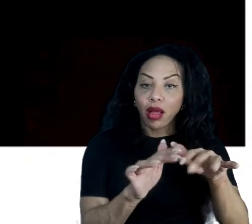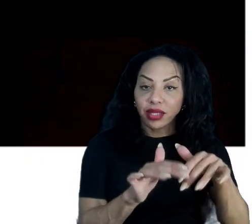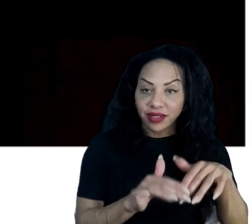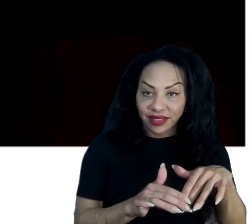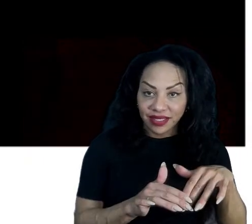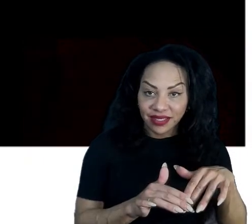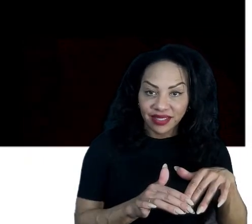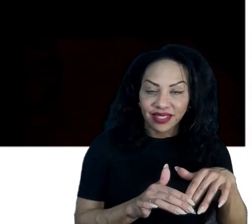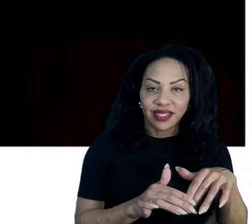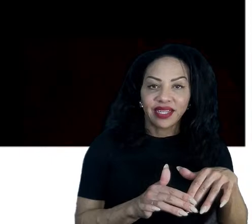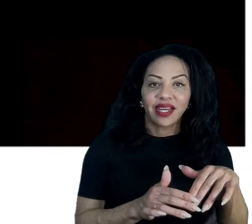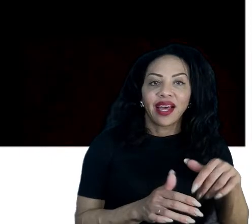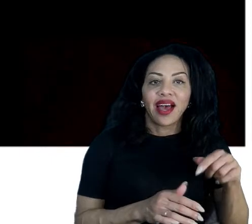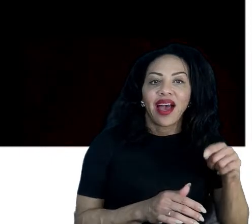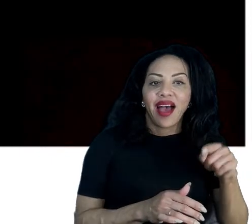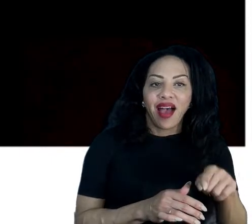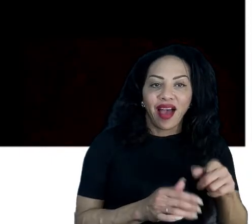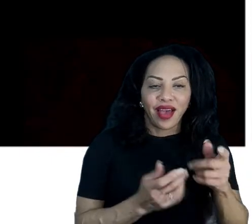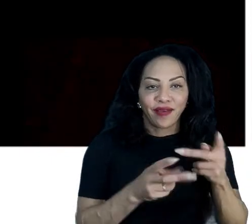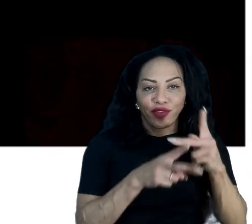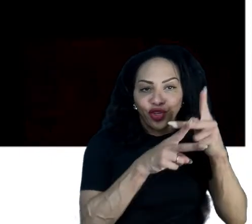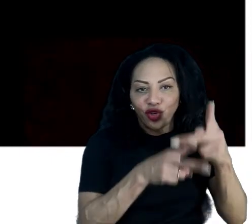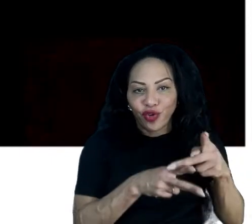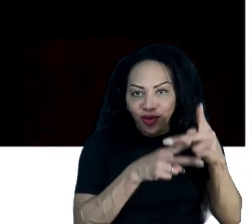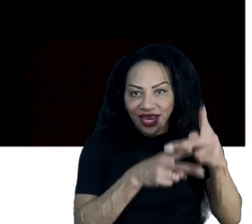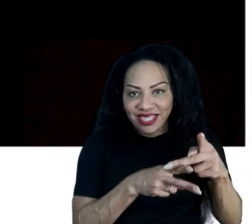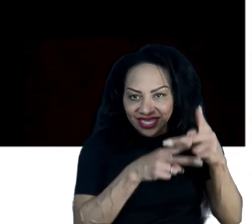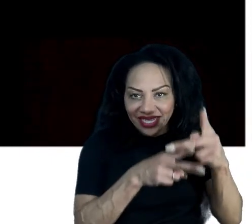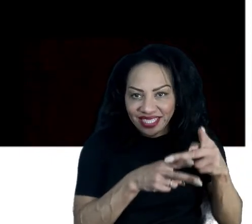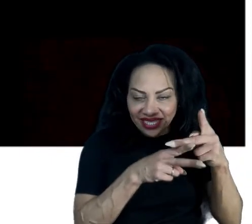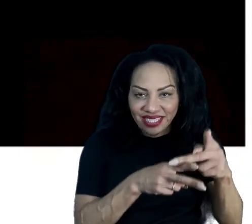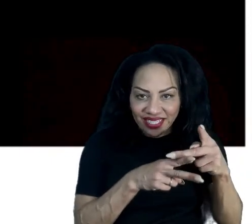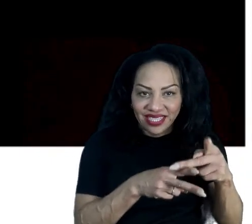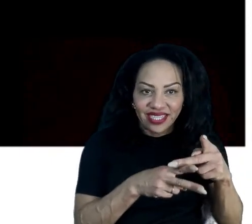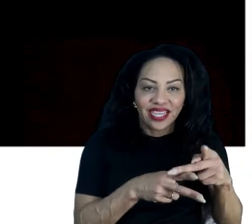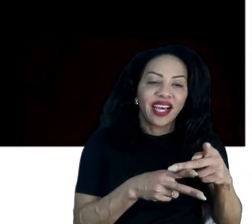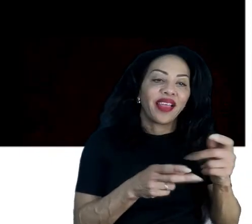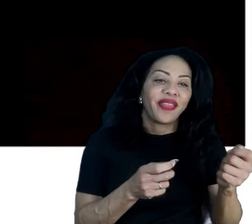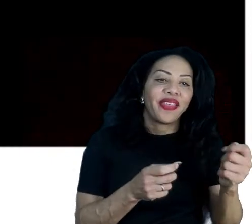search room, and in the vitrine is the fax print,